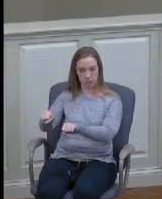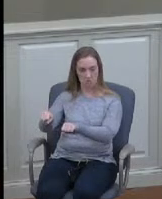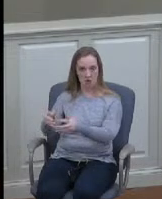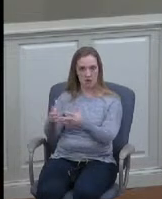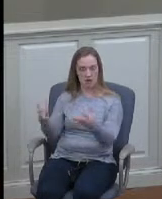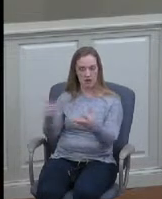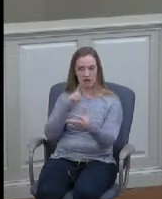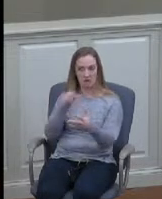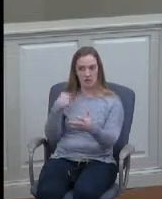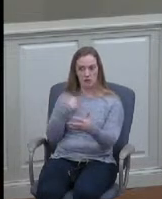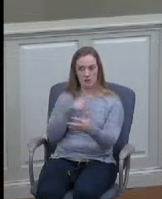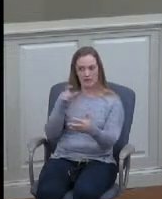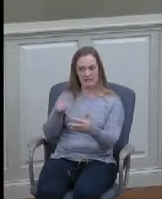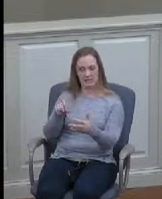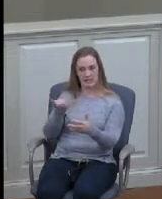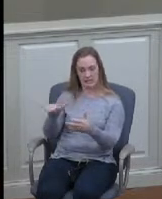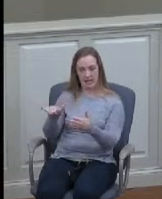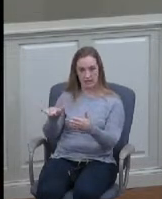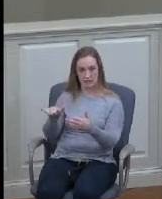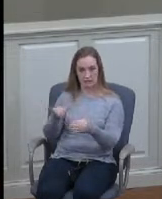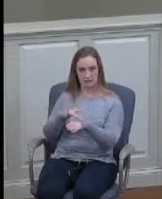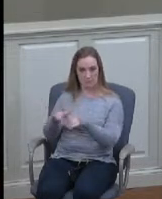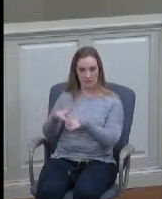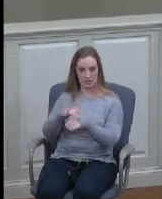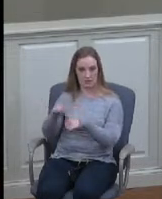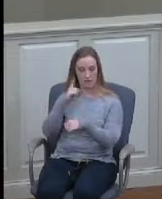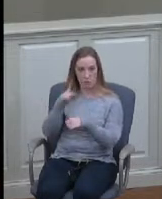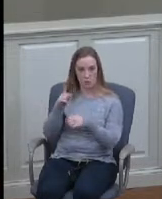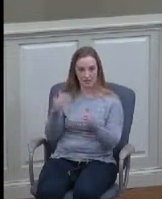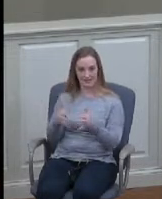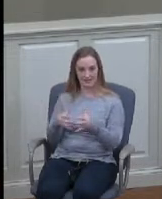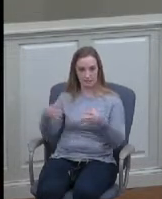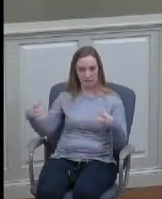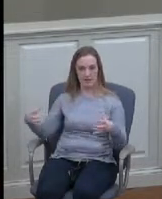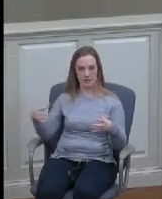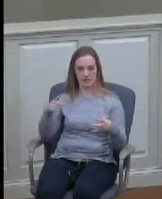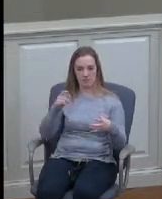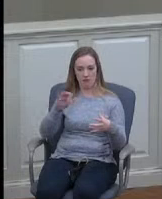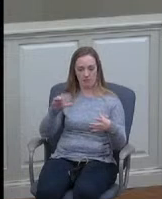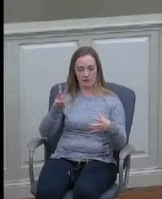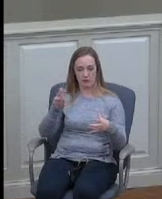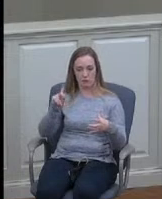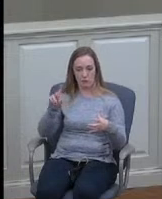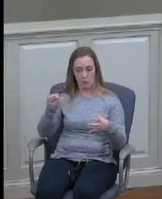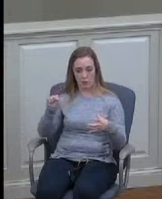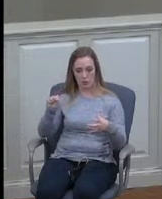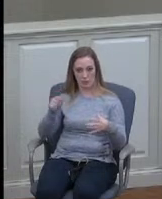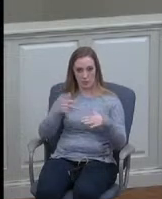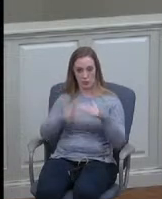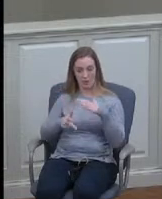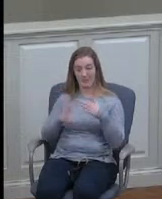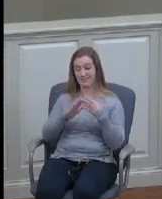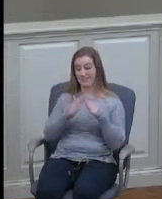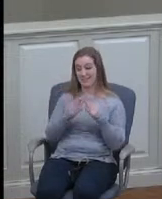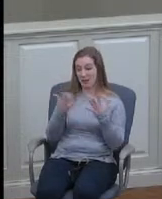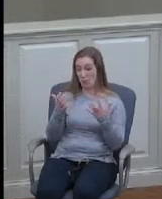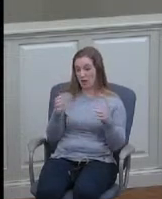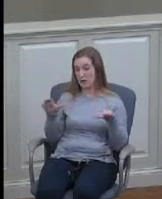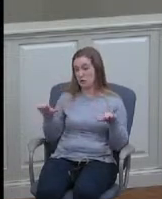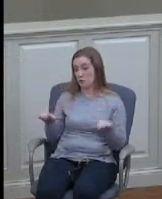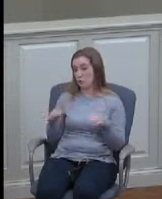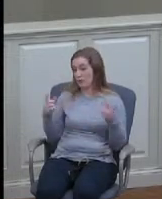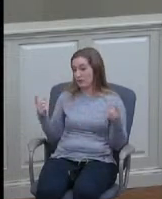room for the expansion of the public works garage. The city would like to be able to take some action to move